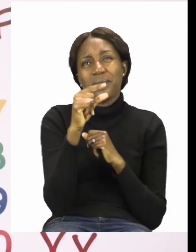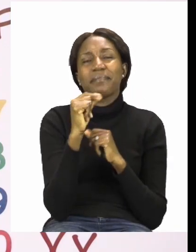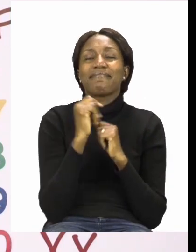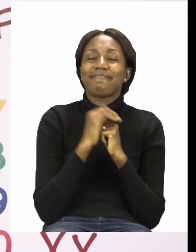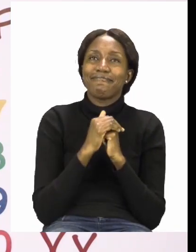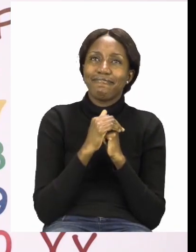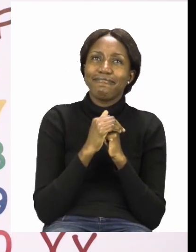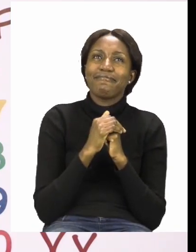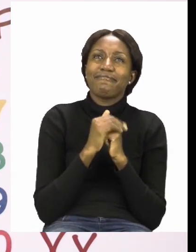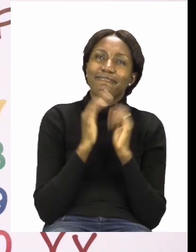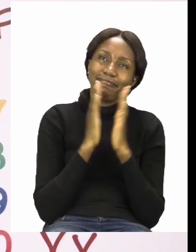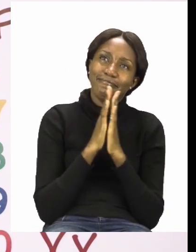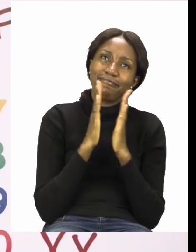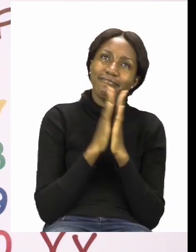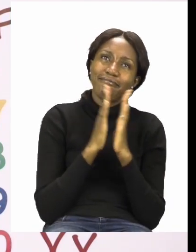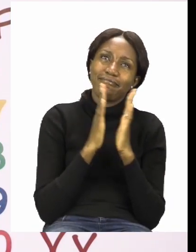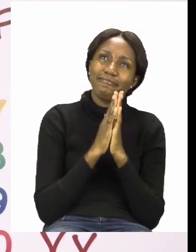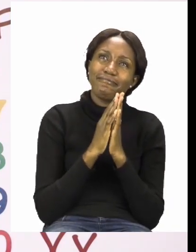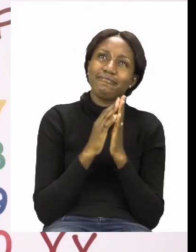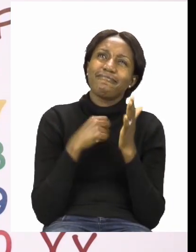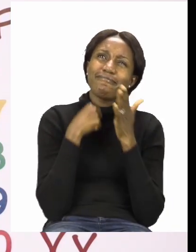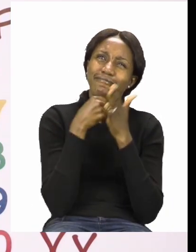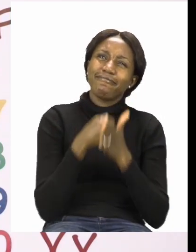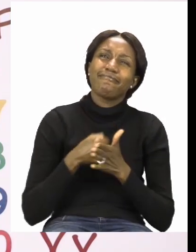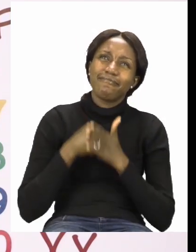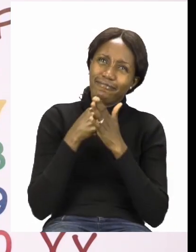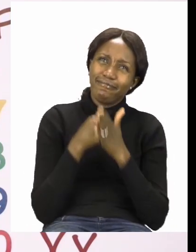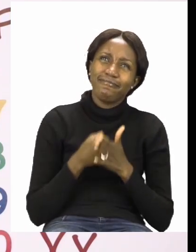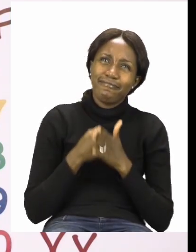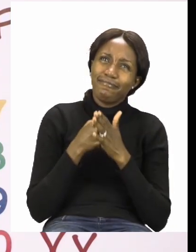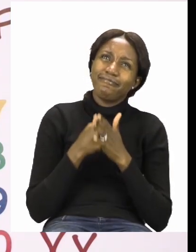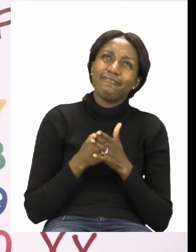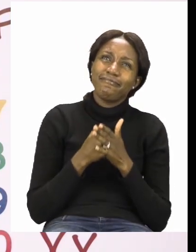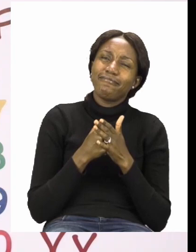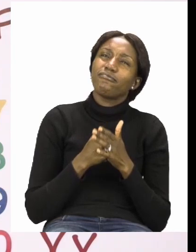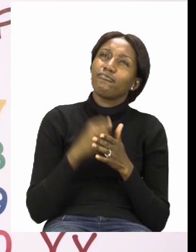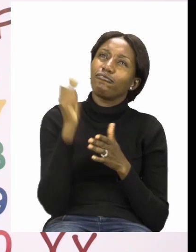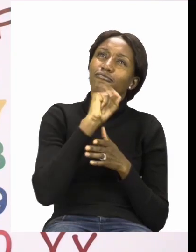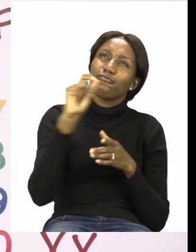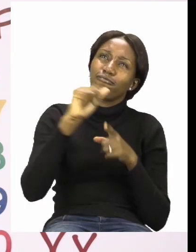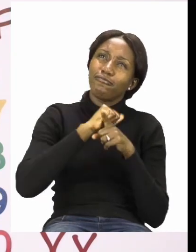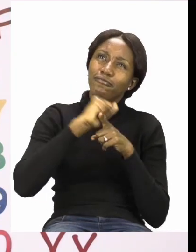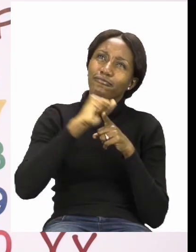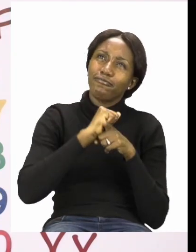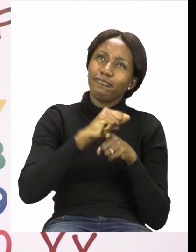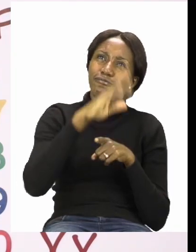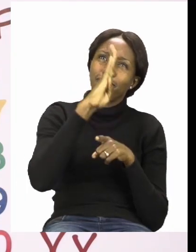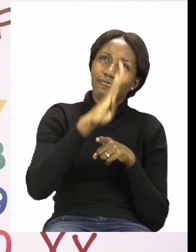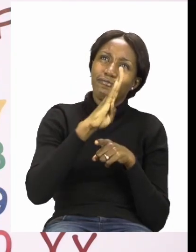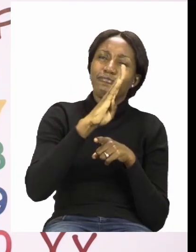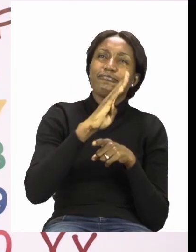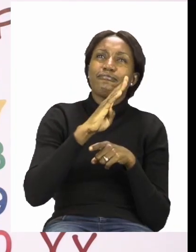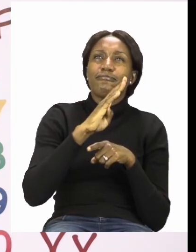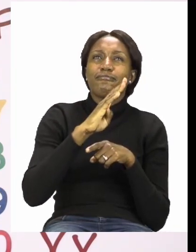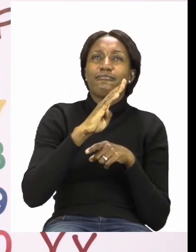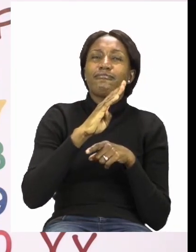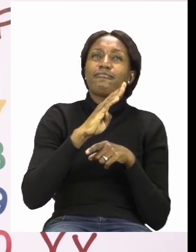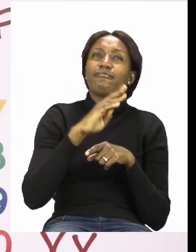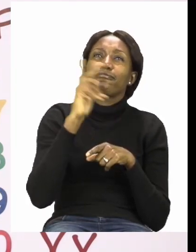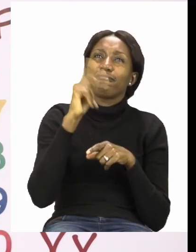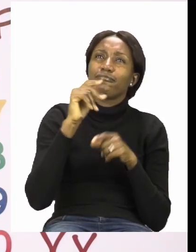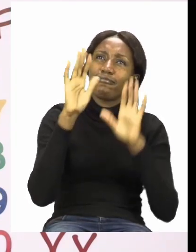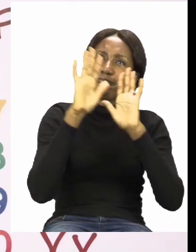workbook. So please try hard to trace clearly and to color neatly. Make sure you do